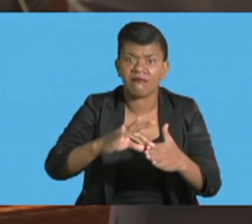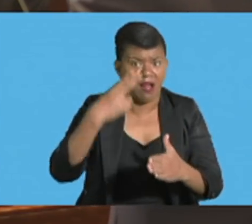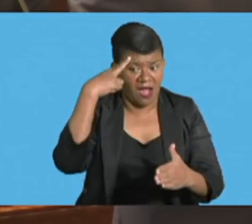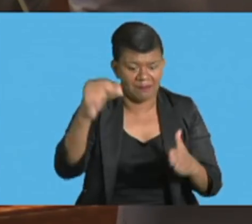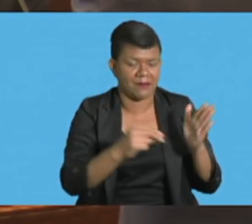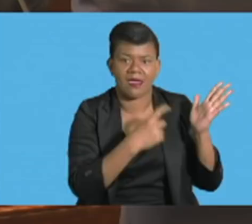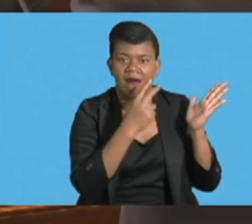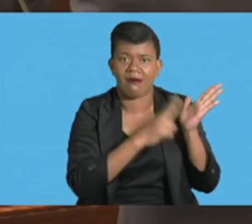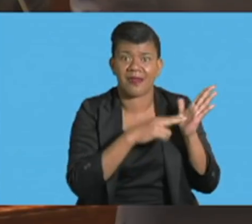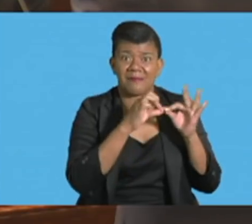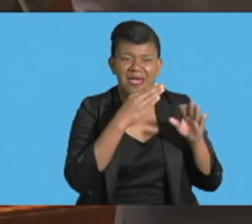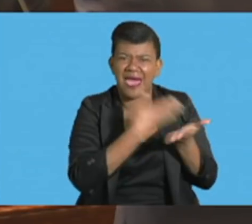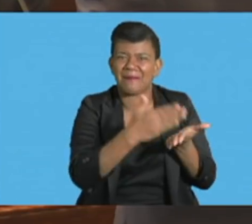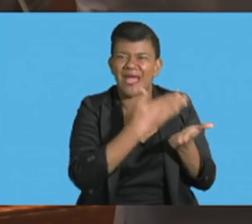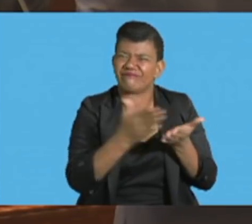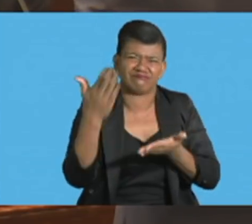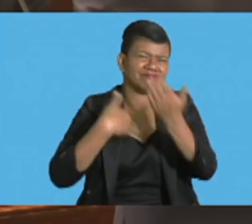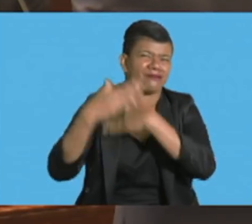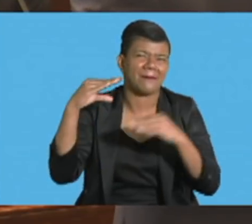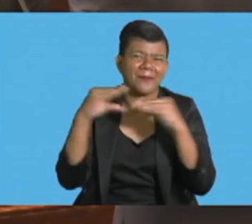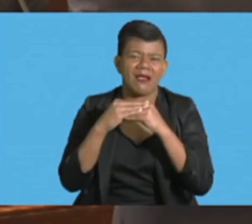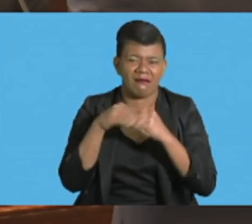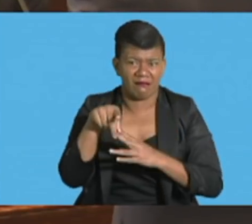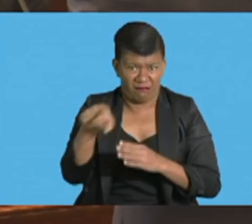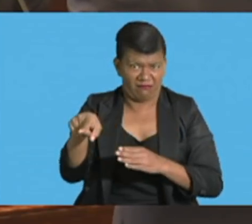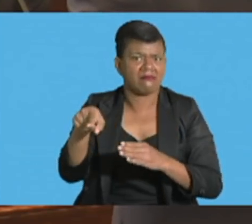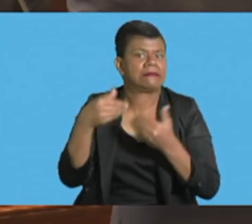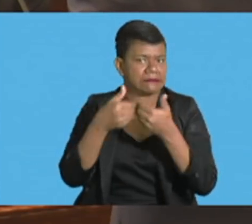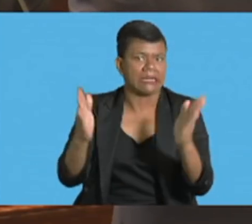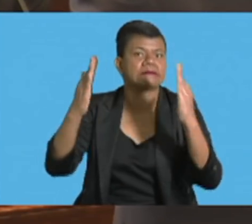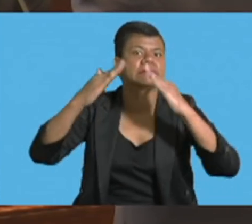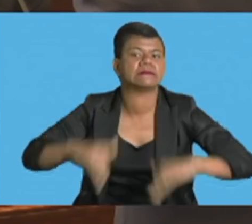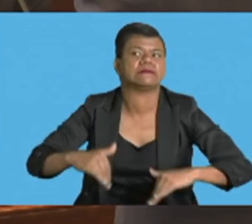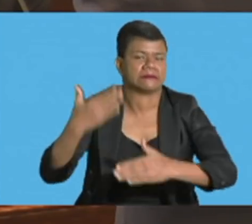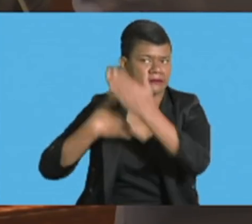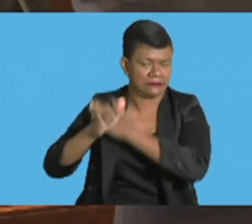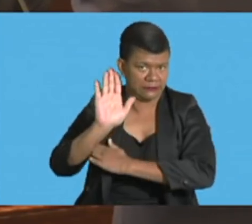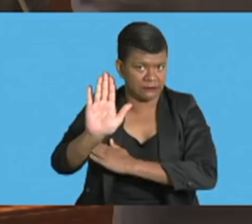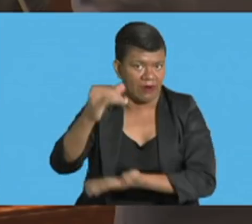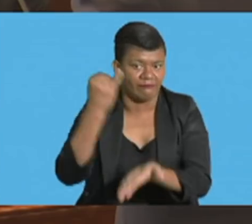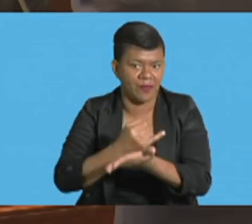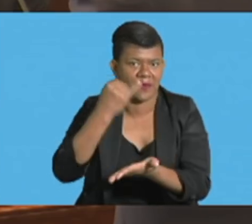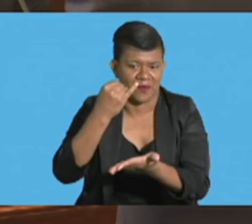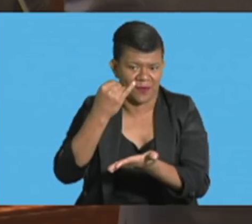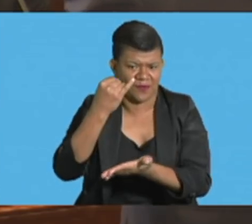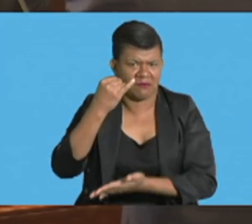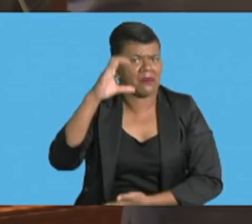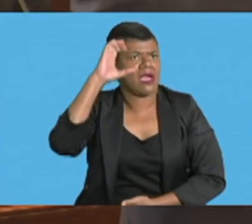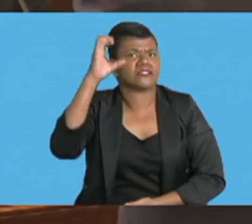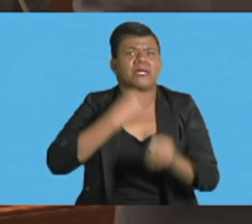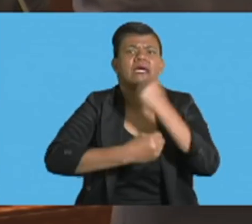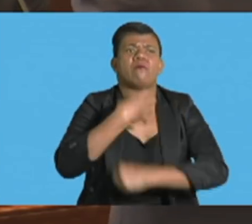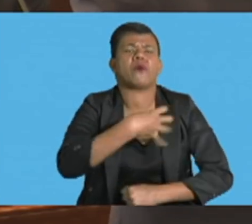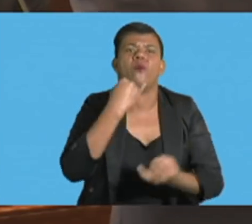halving the value of the Fijian dollar and putting the country into a path of debt that my government, as you've heard from the Minister